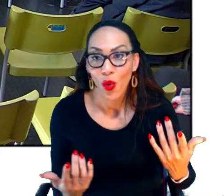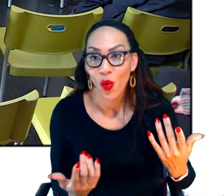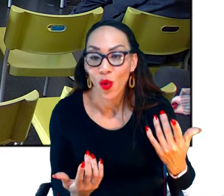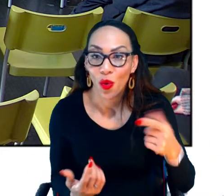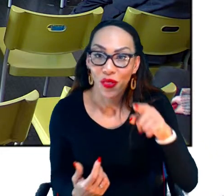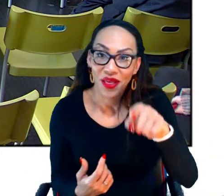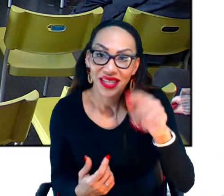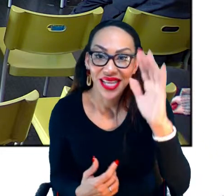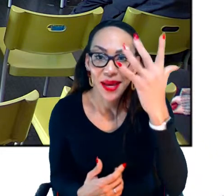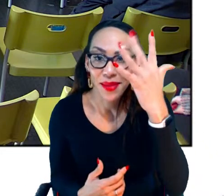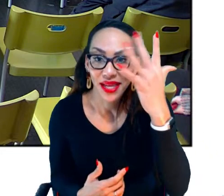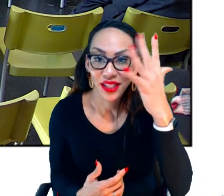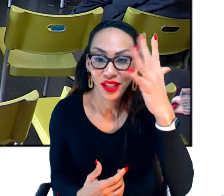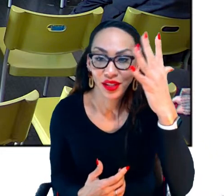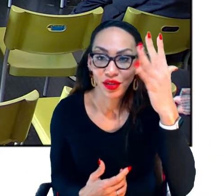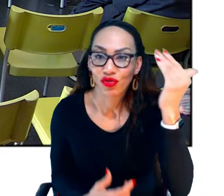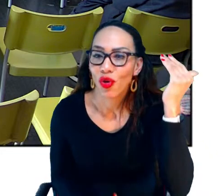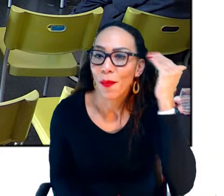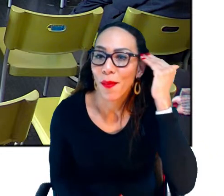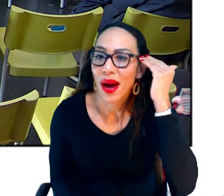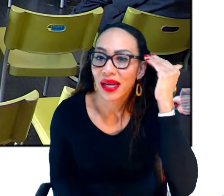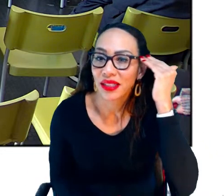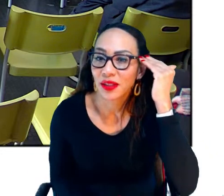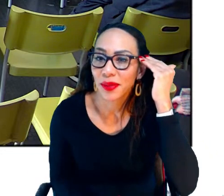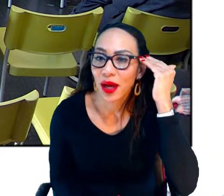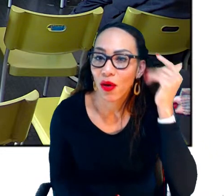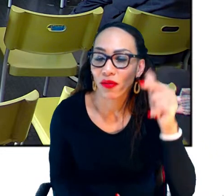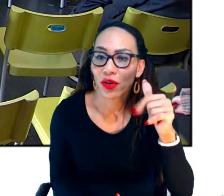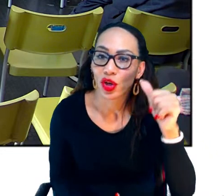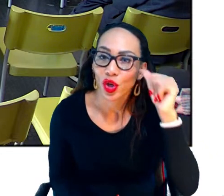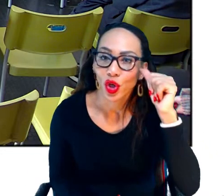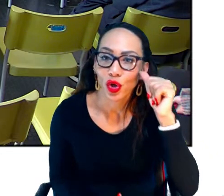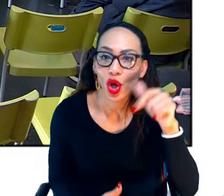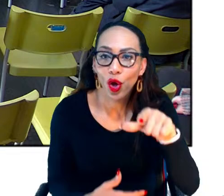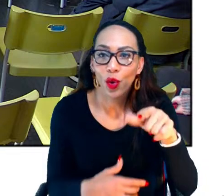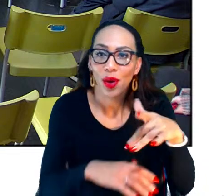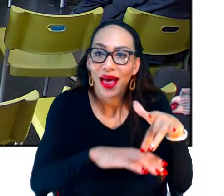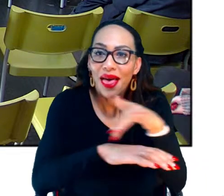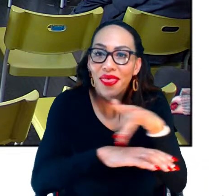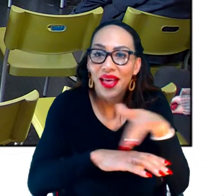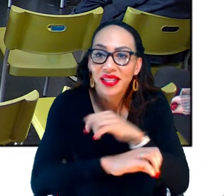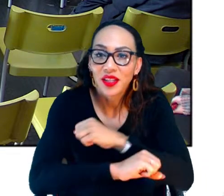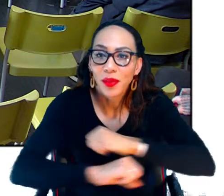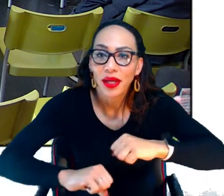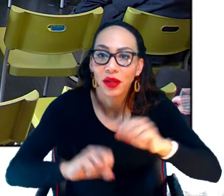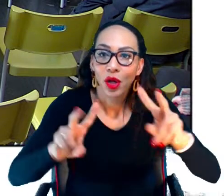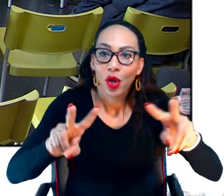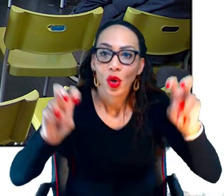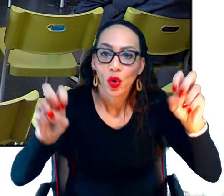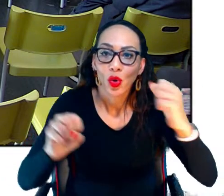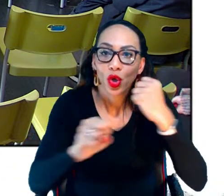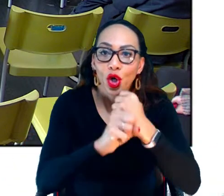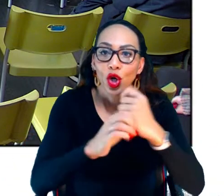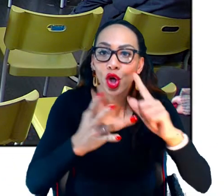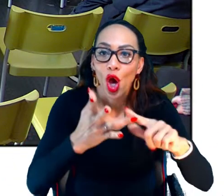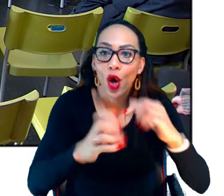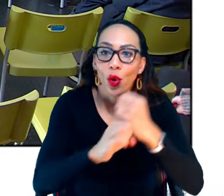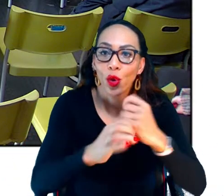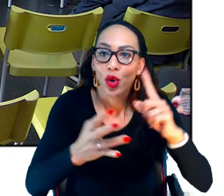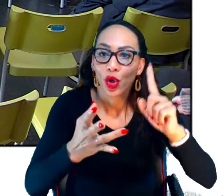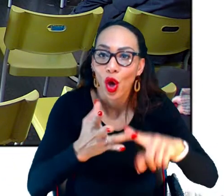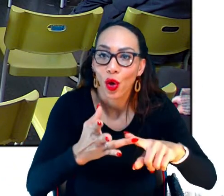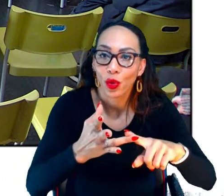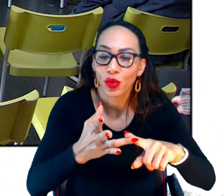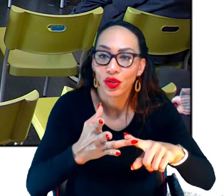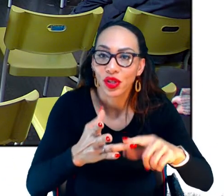me of is a theater space where you use gobos. Don't know if you know what gobos are. They're these metal discs that you put in front of a light, Oh,